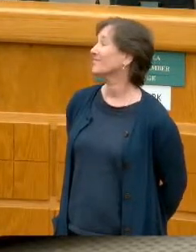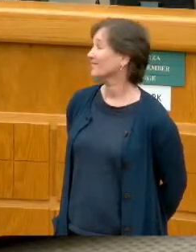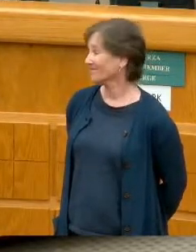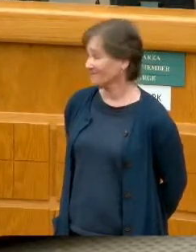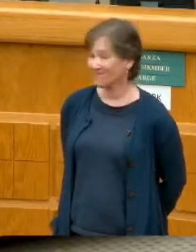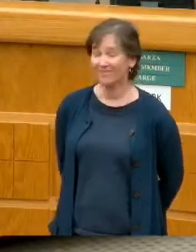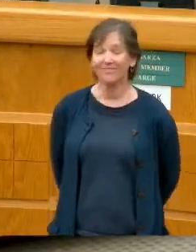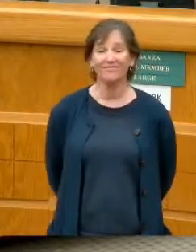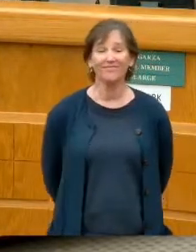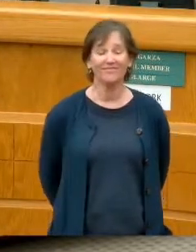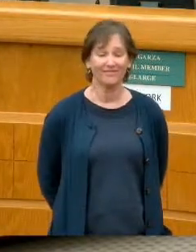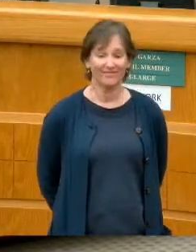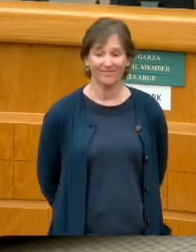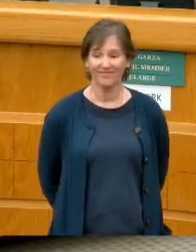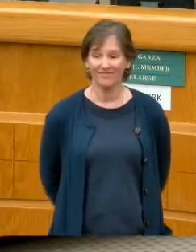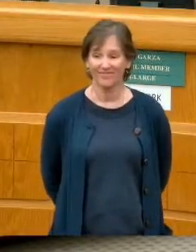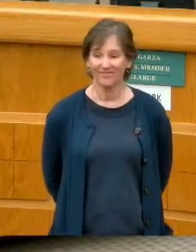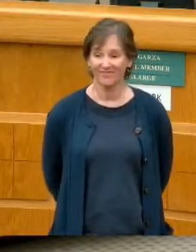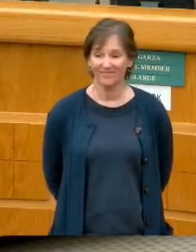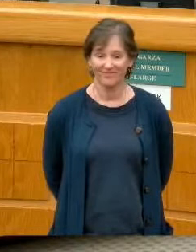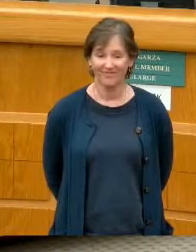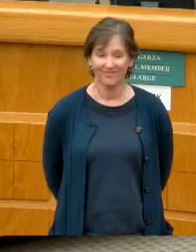is short.